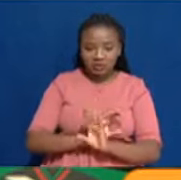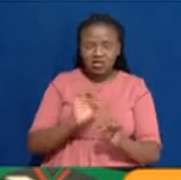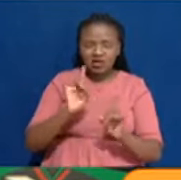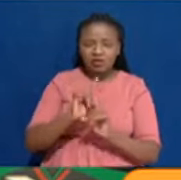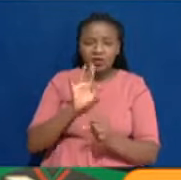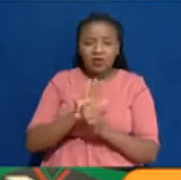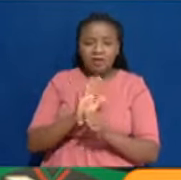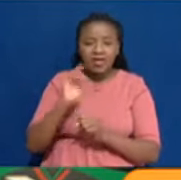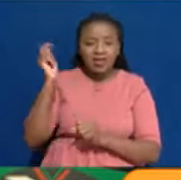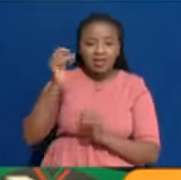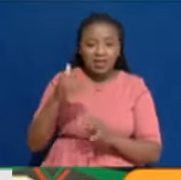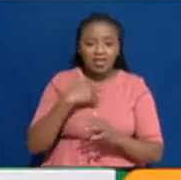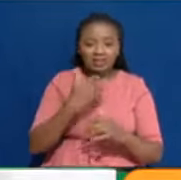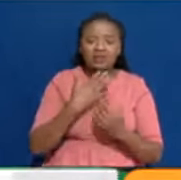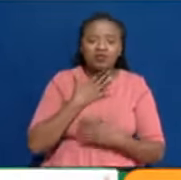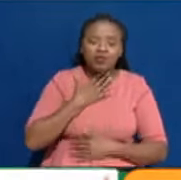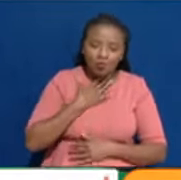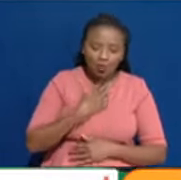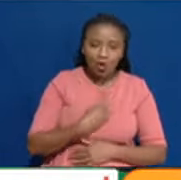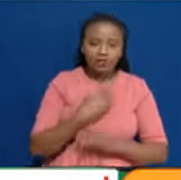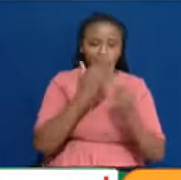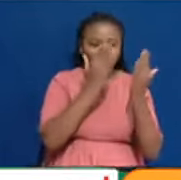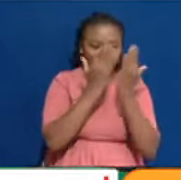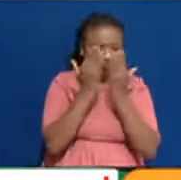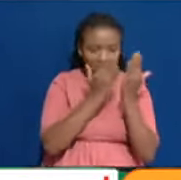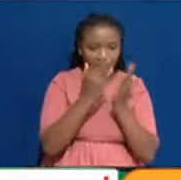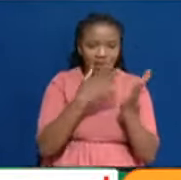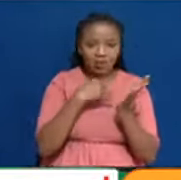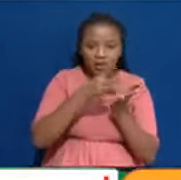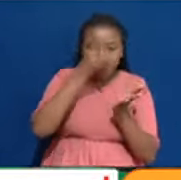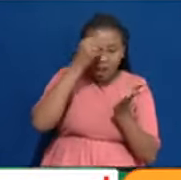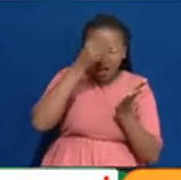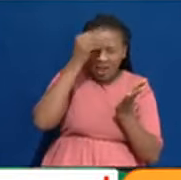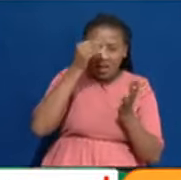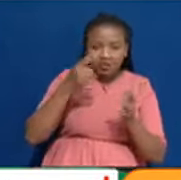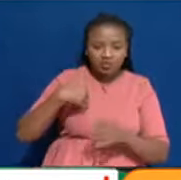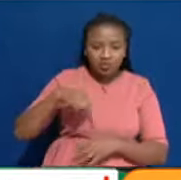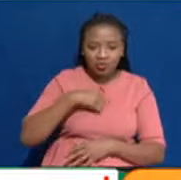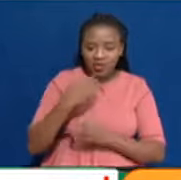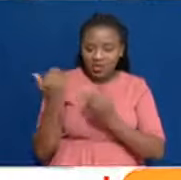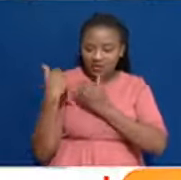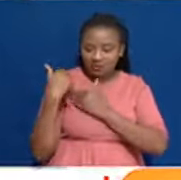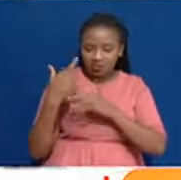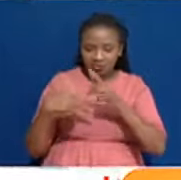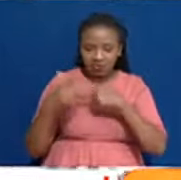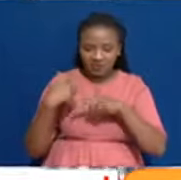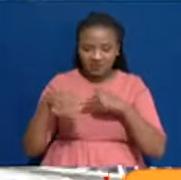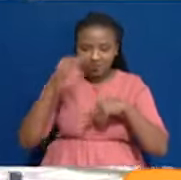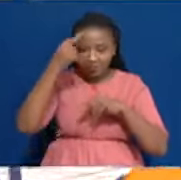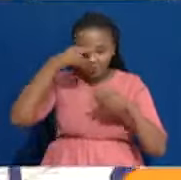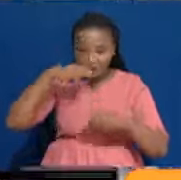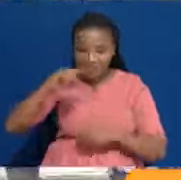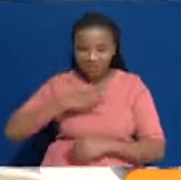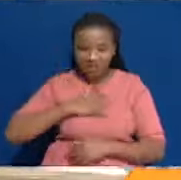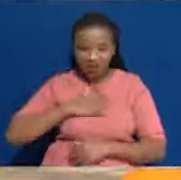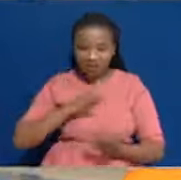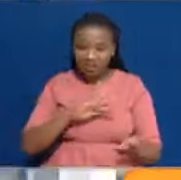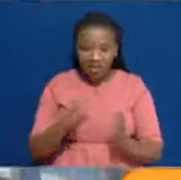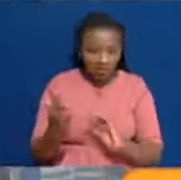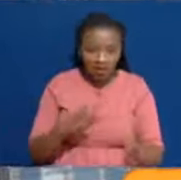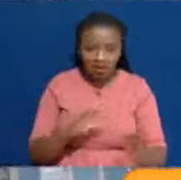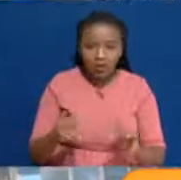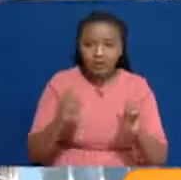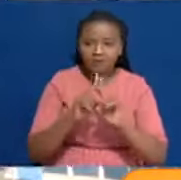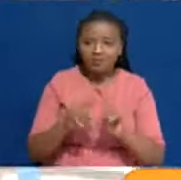education. We are the ones to look at what our policies are that could be restrictive. Under the new model, funding has